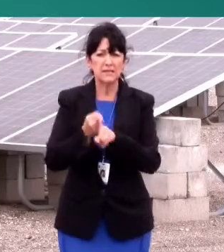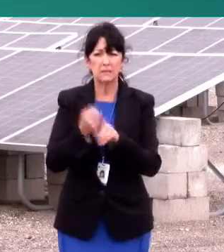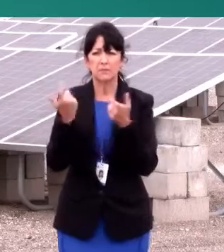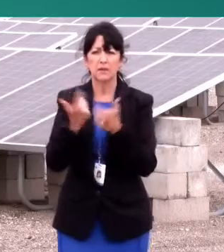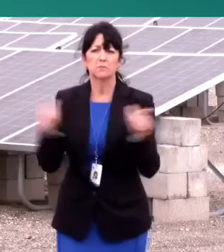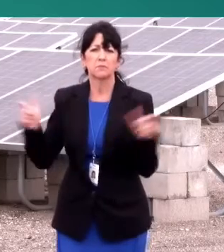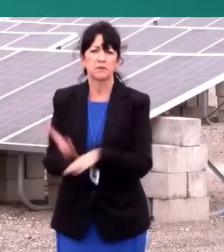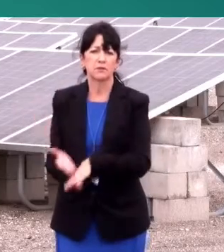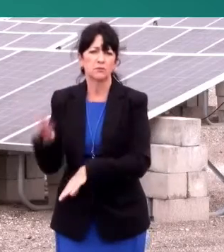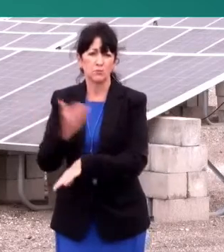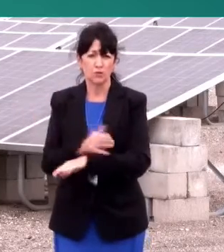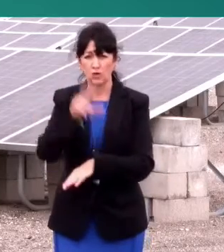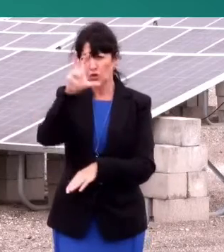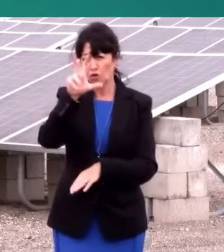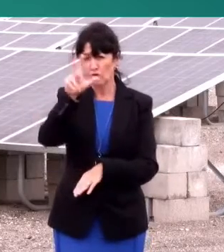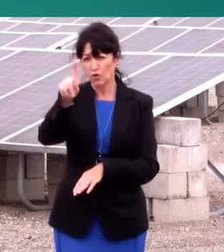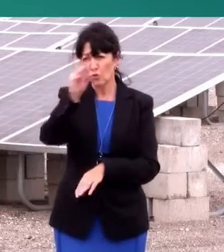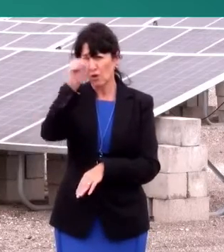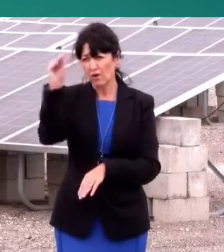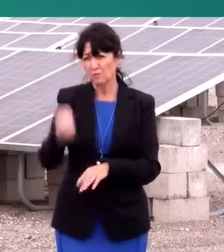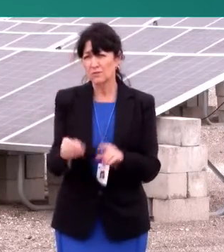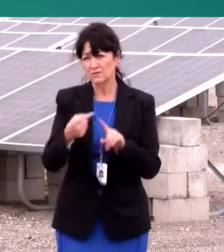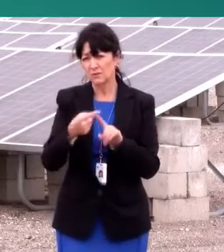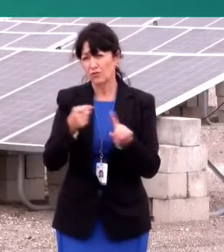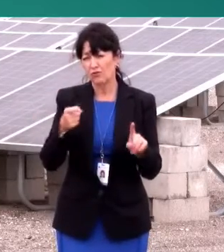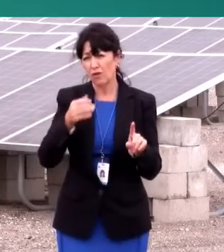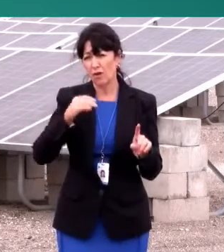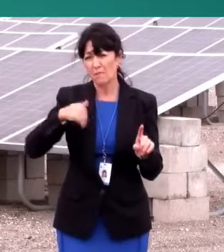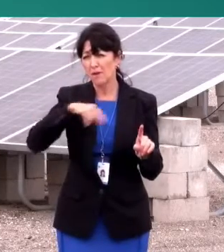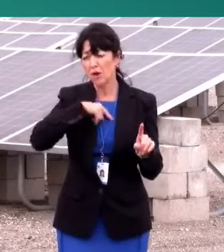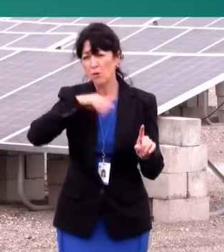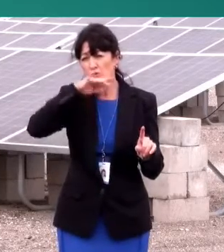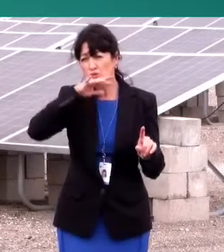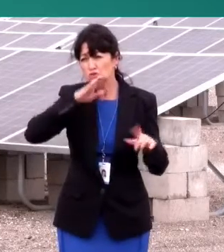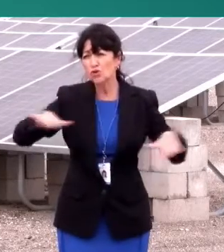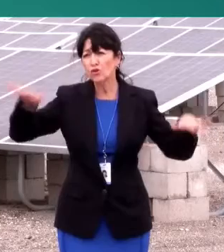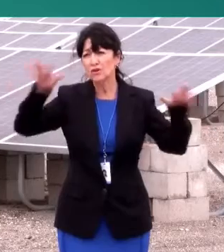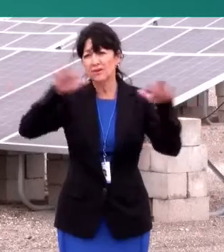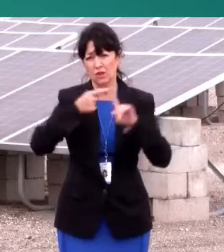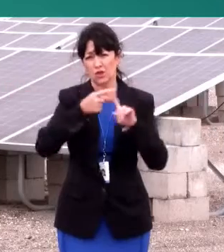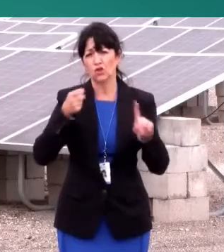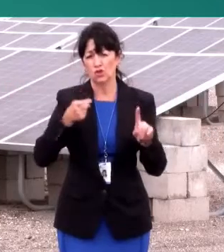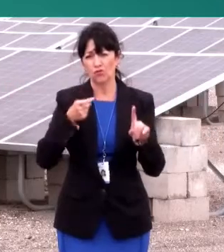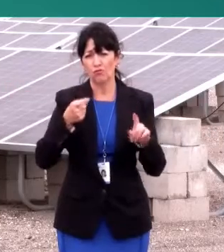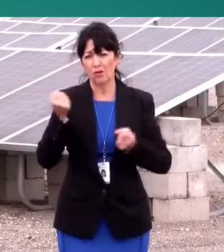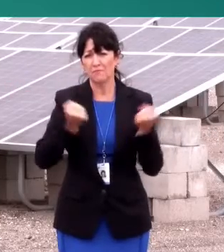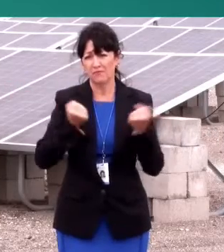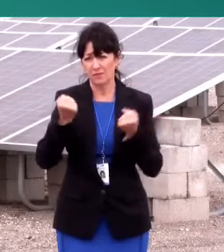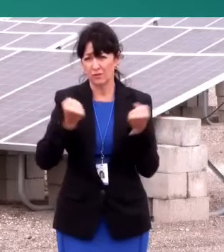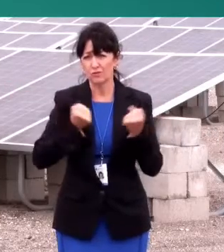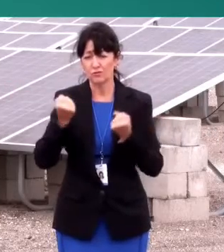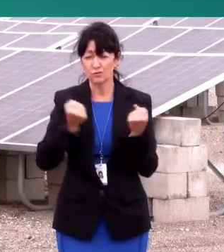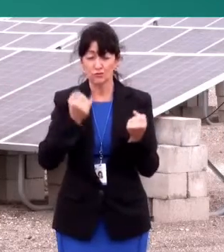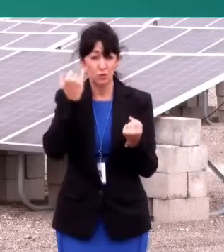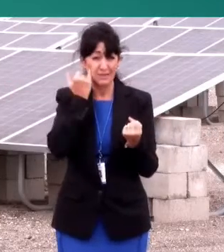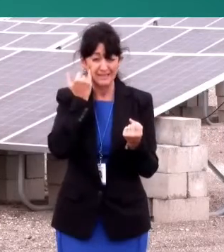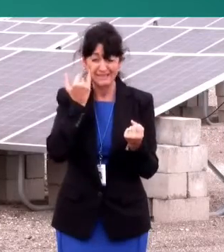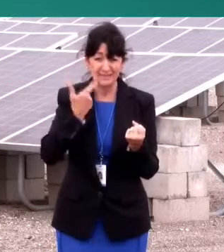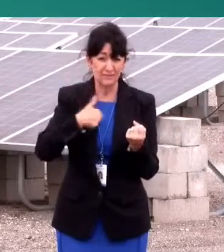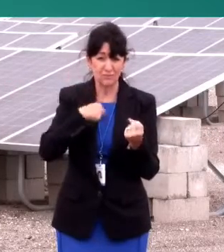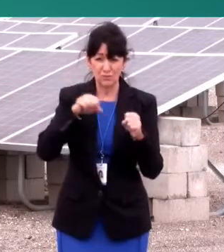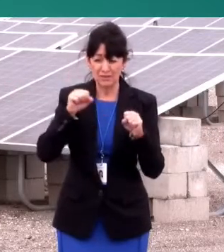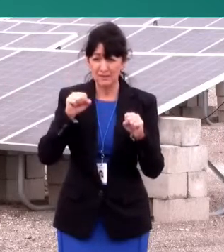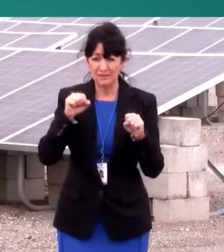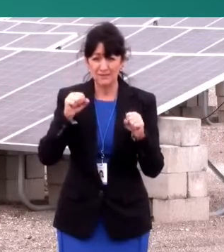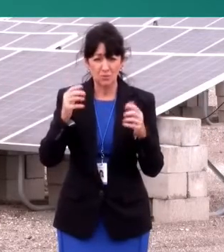31% of our greenhouse gas emissions come from vehicles. So if we're really going to get a handle on our impact on climate